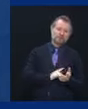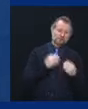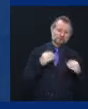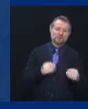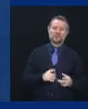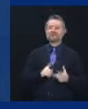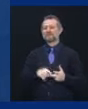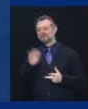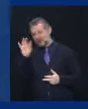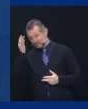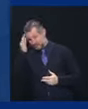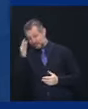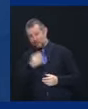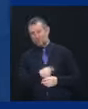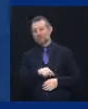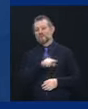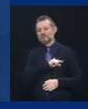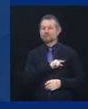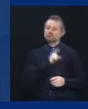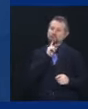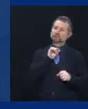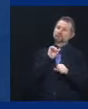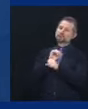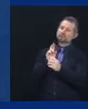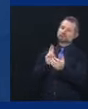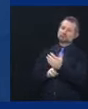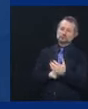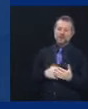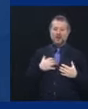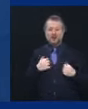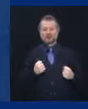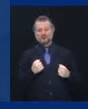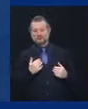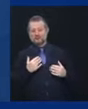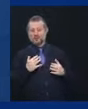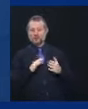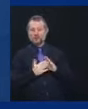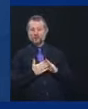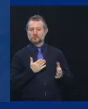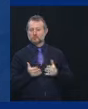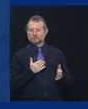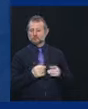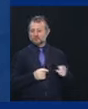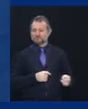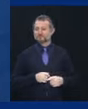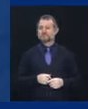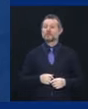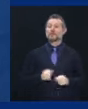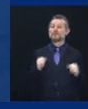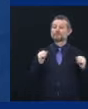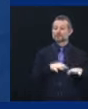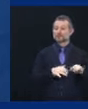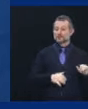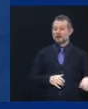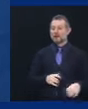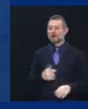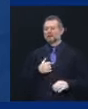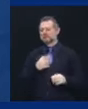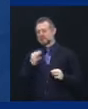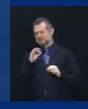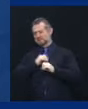health community facilities. The hospitals, to give you an idea, in this state, we have